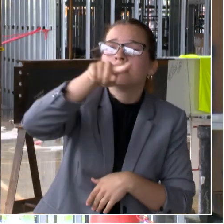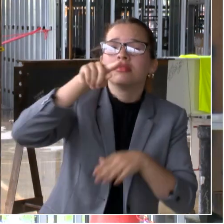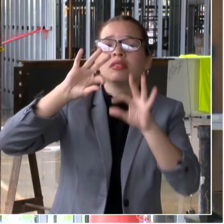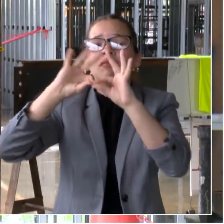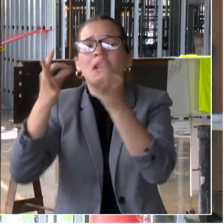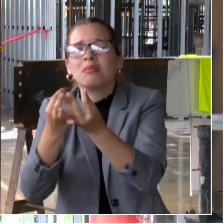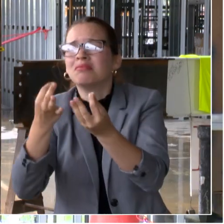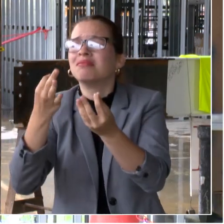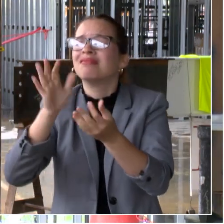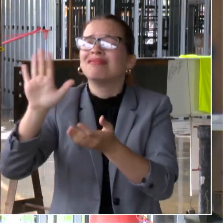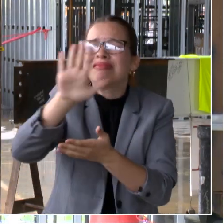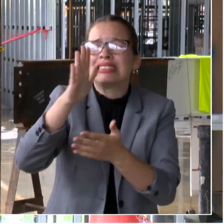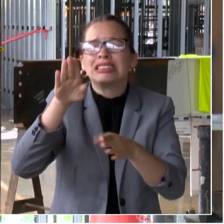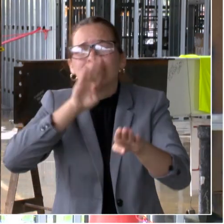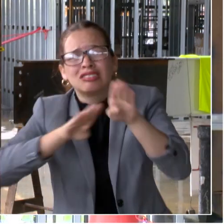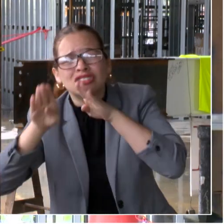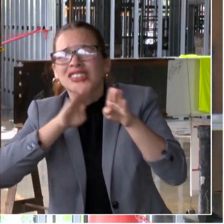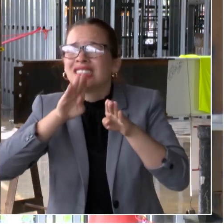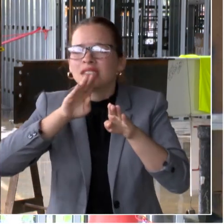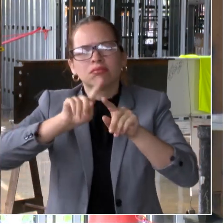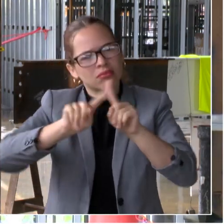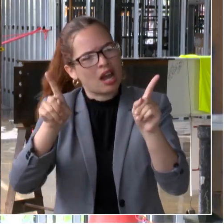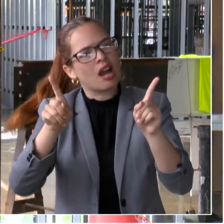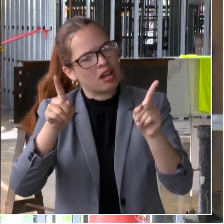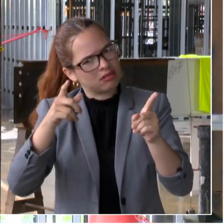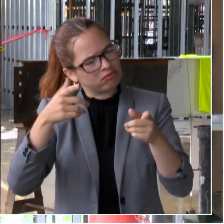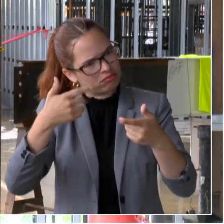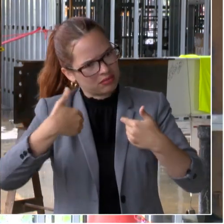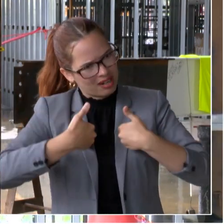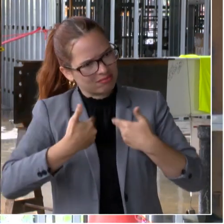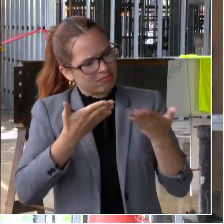they need for their family and family members.